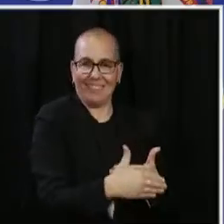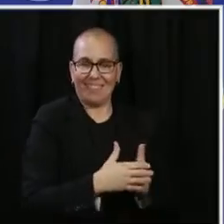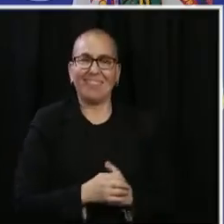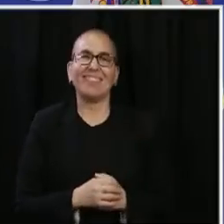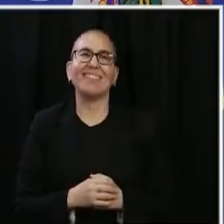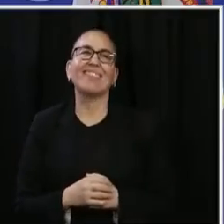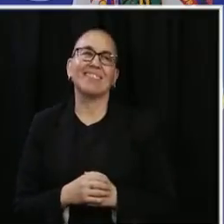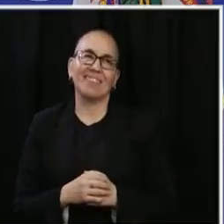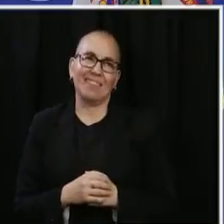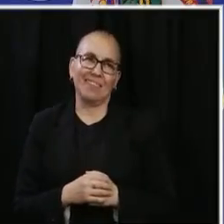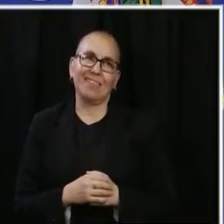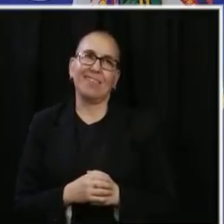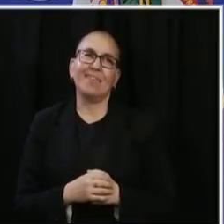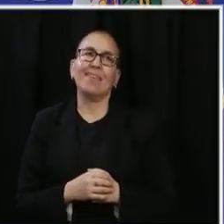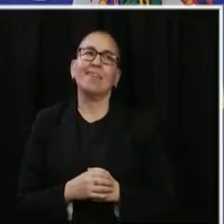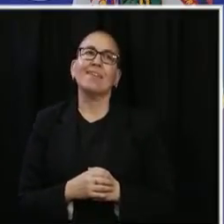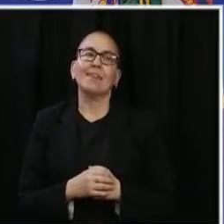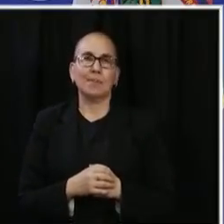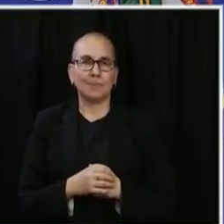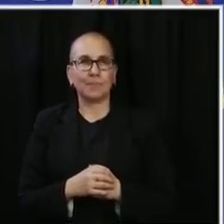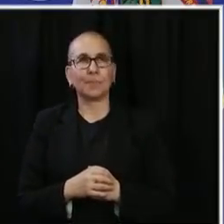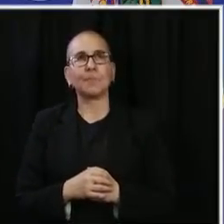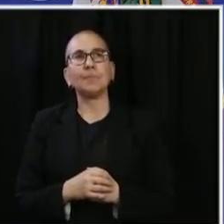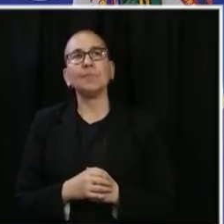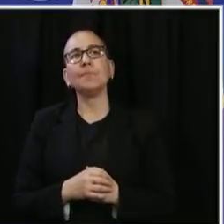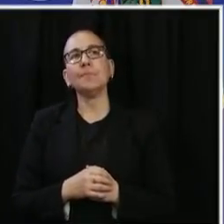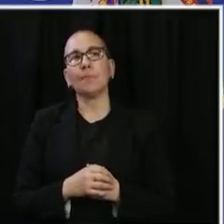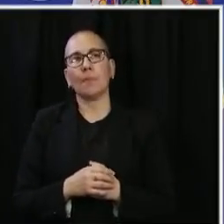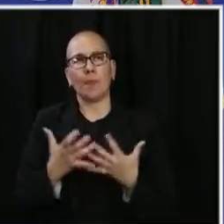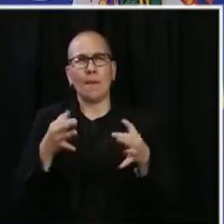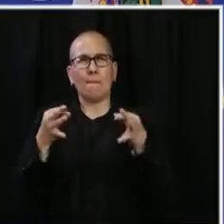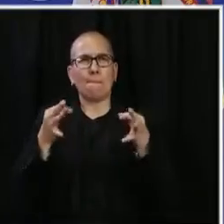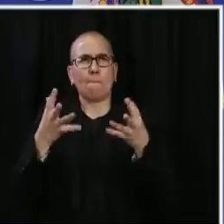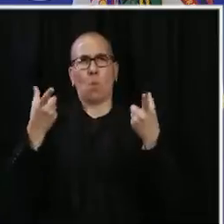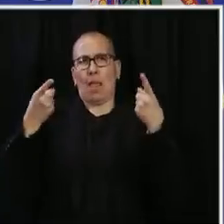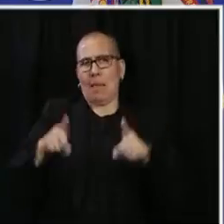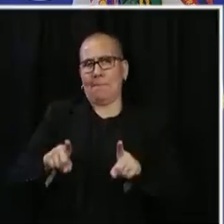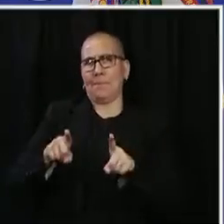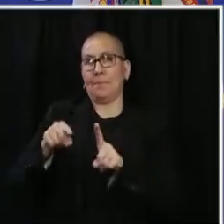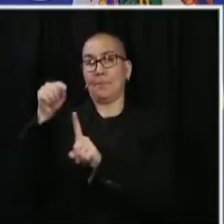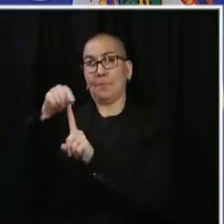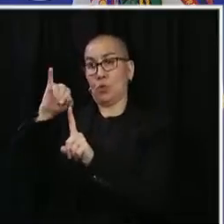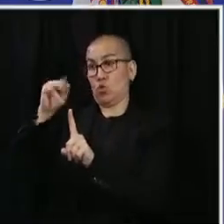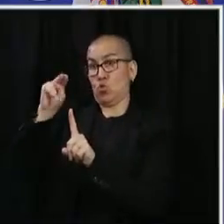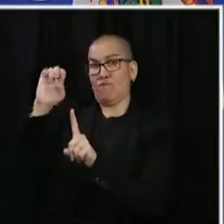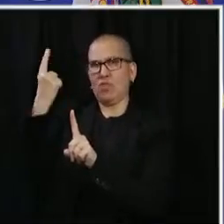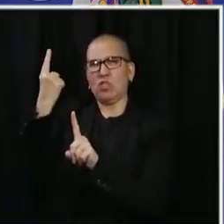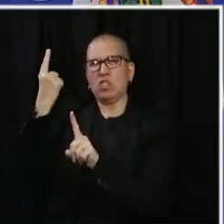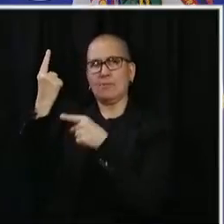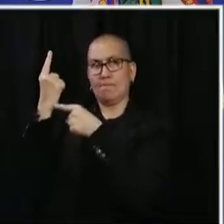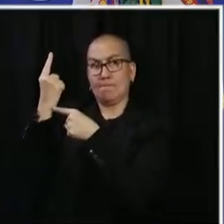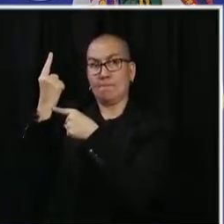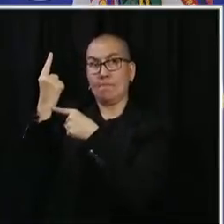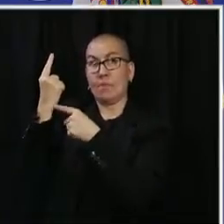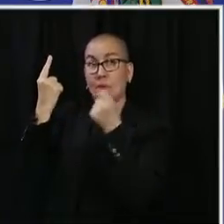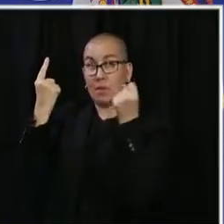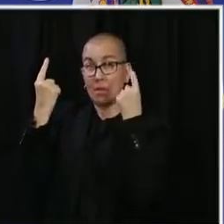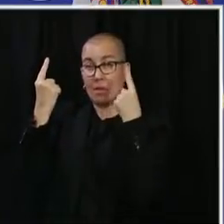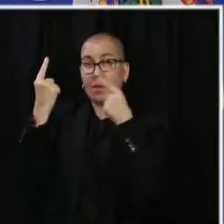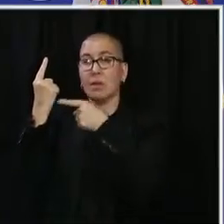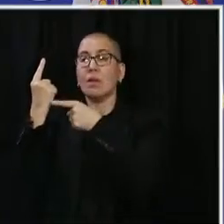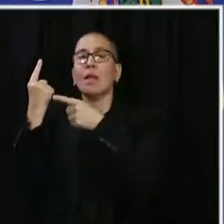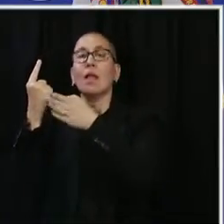is an announcement both of what is coming on June 1st, but I think also more importantly, a look at the phases that will come after that. And we really felt that it was